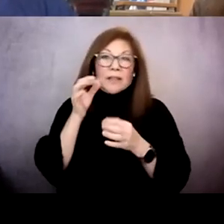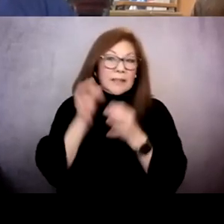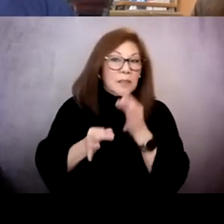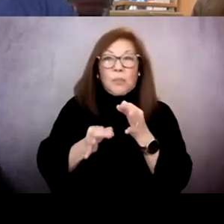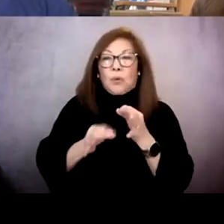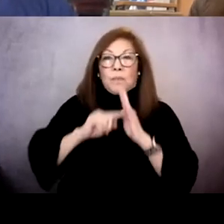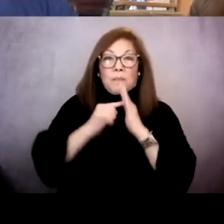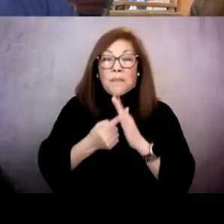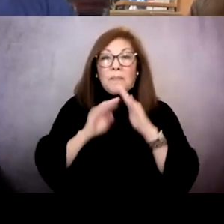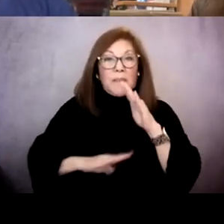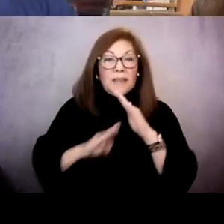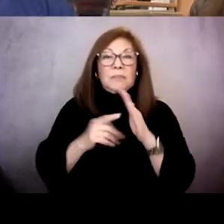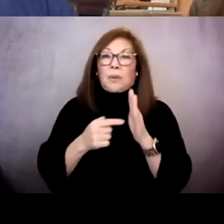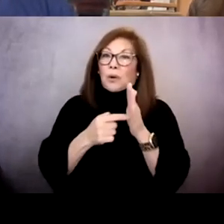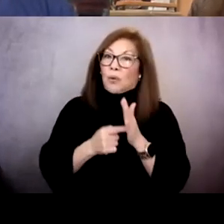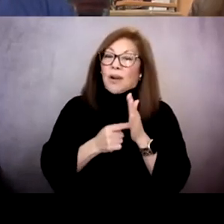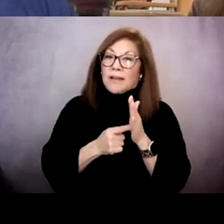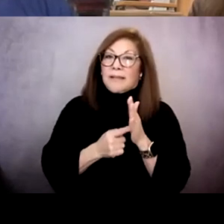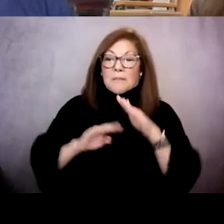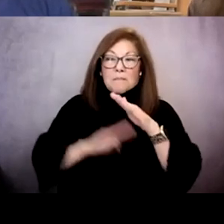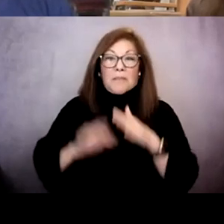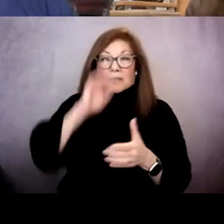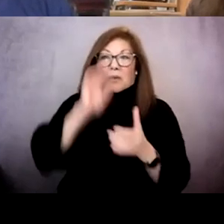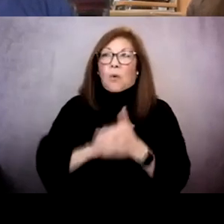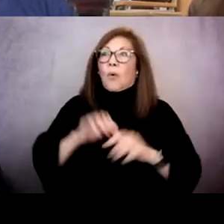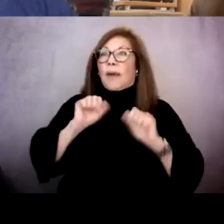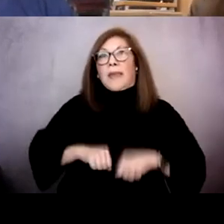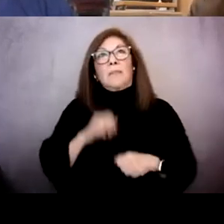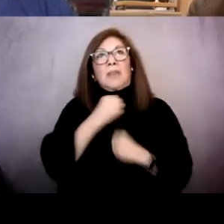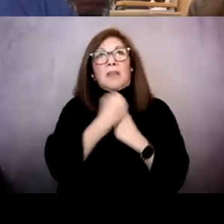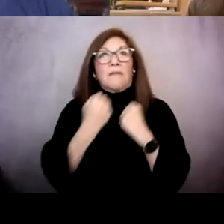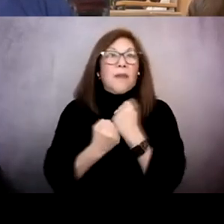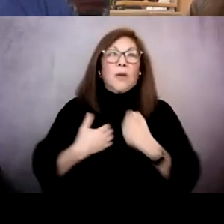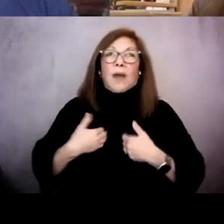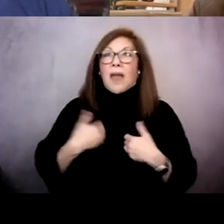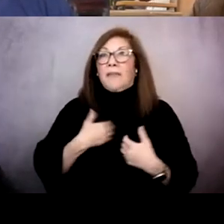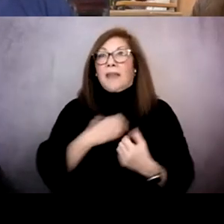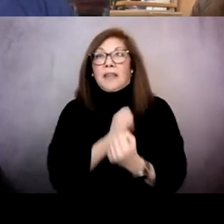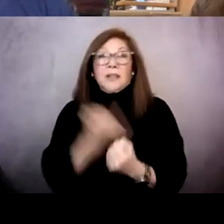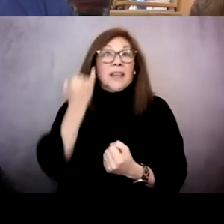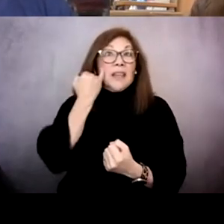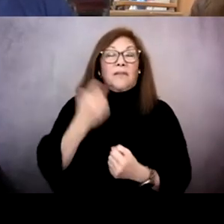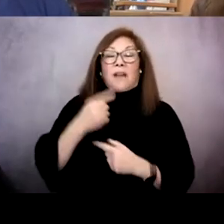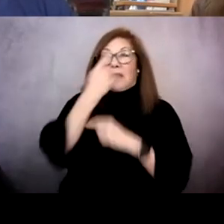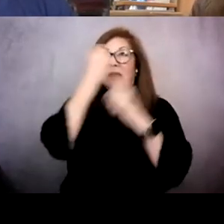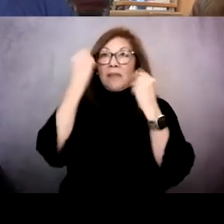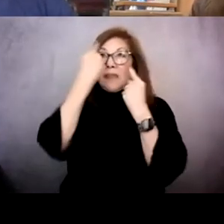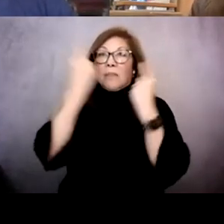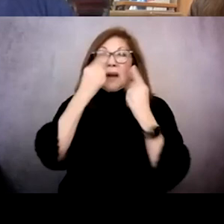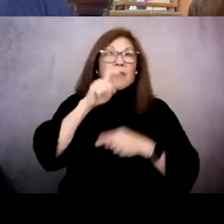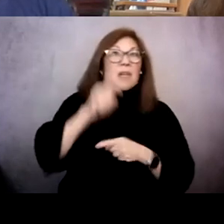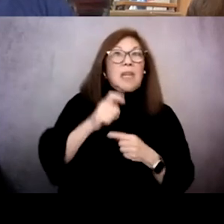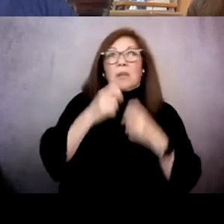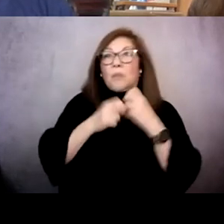require that basic belief in like, oh, I can be a founder, I can have that energy, especially if I just think about like the need and the problem